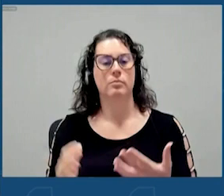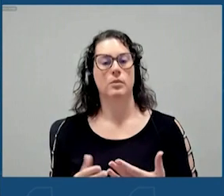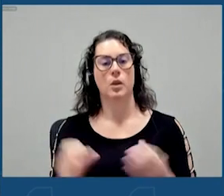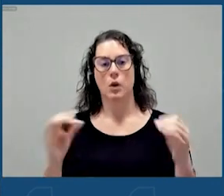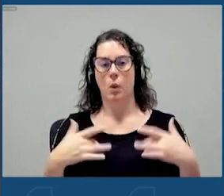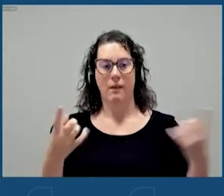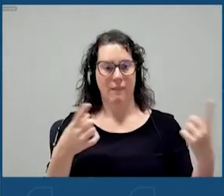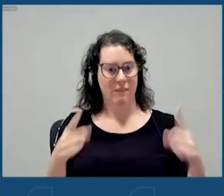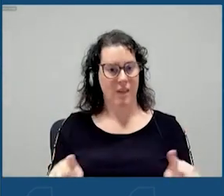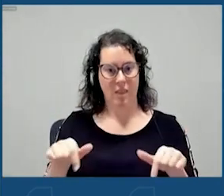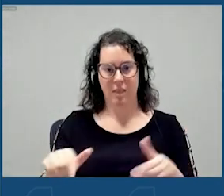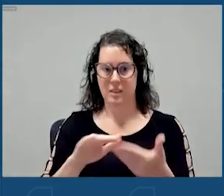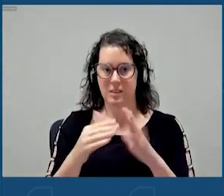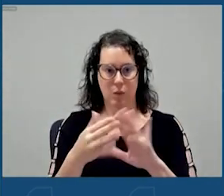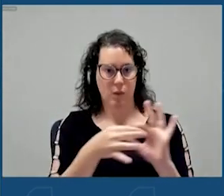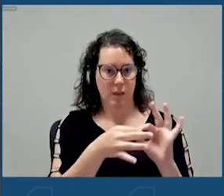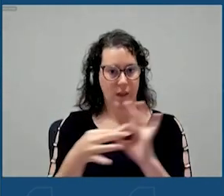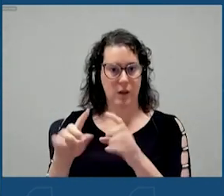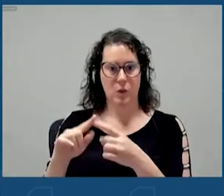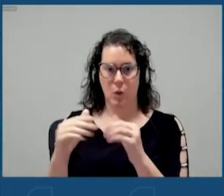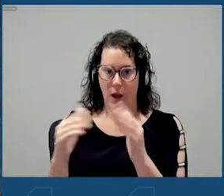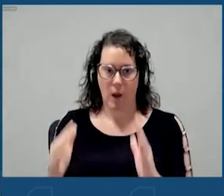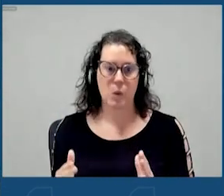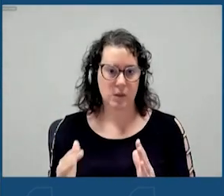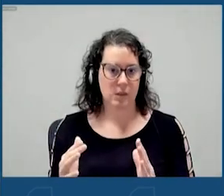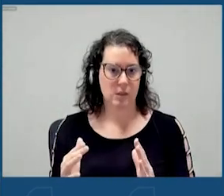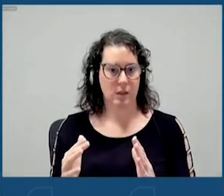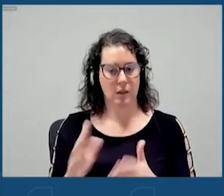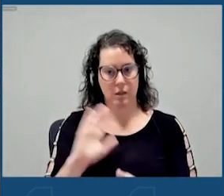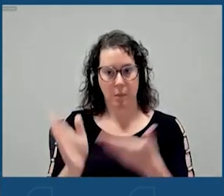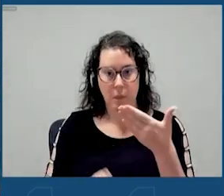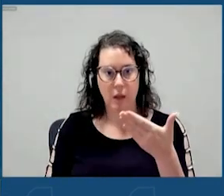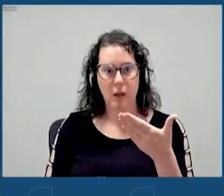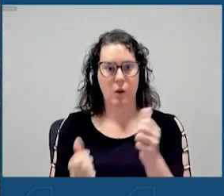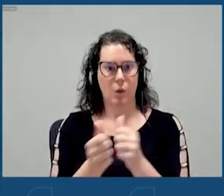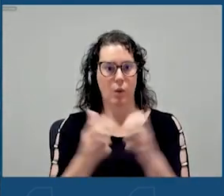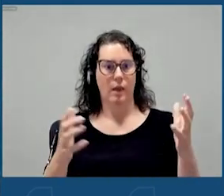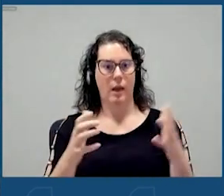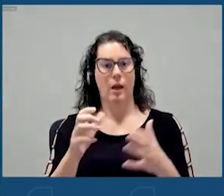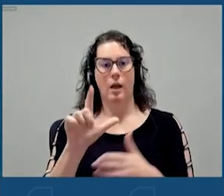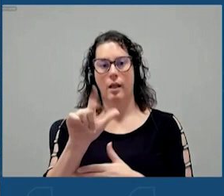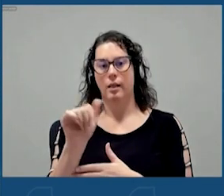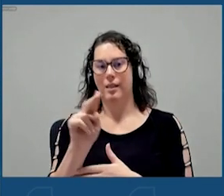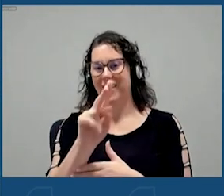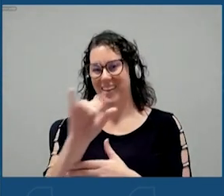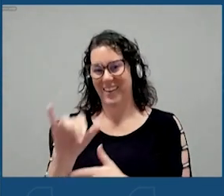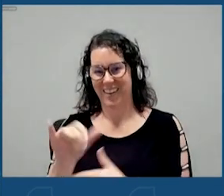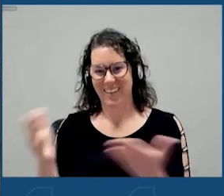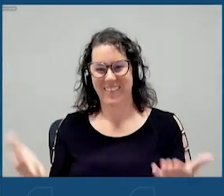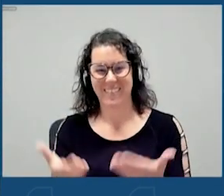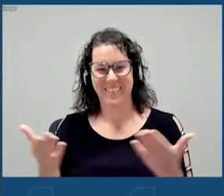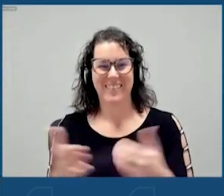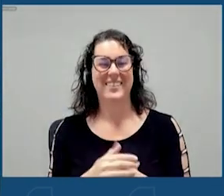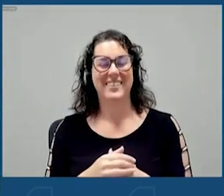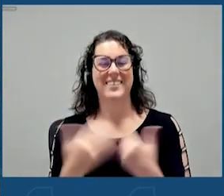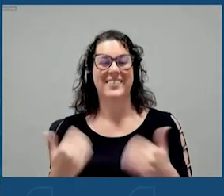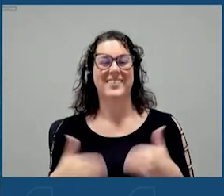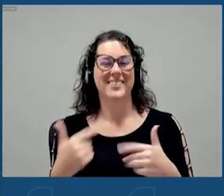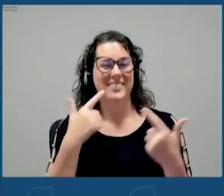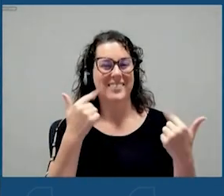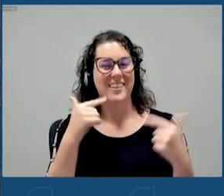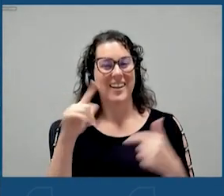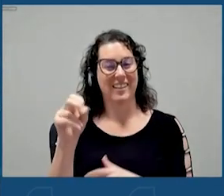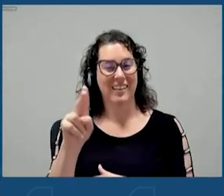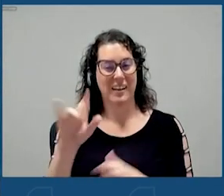Buffalo related to housing is complete without Lenny Skrillin in presence. Lenny, how many events have we